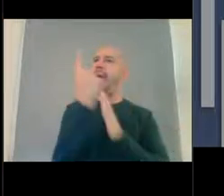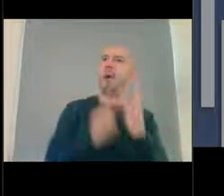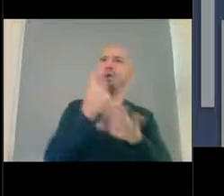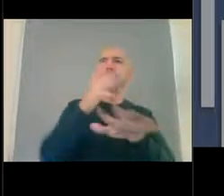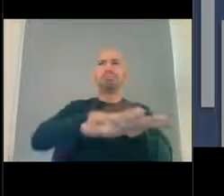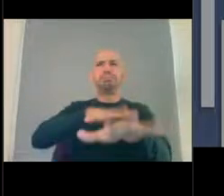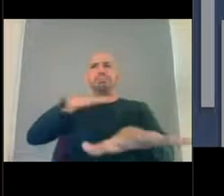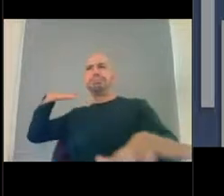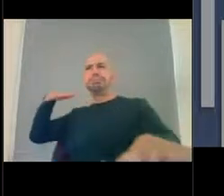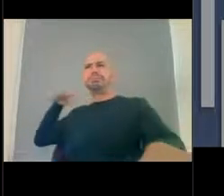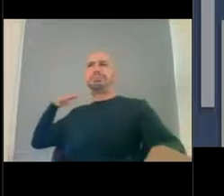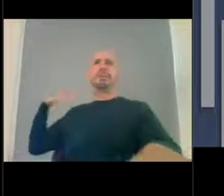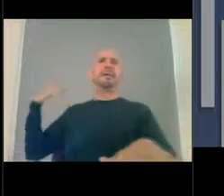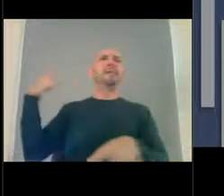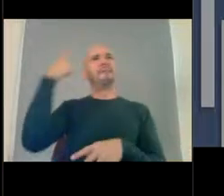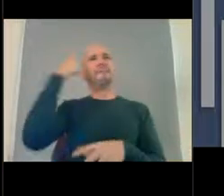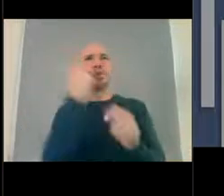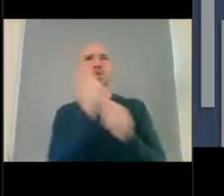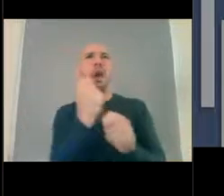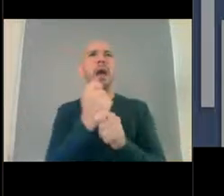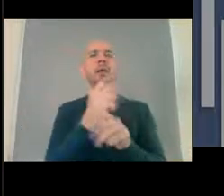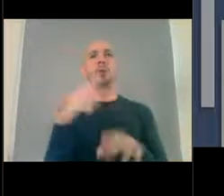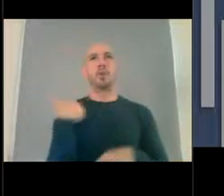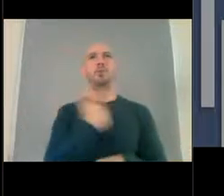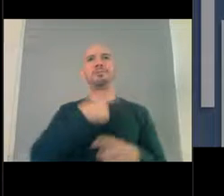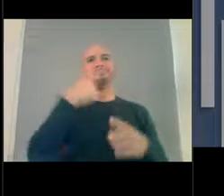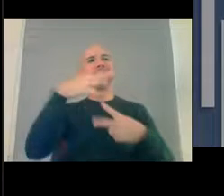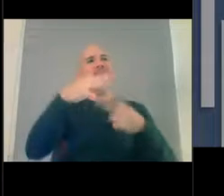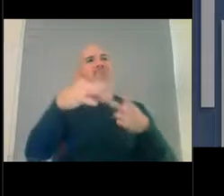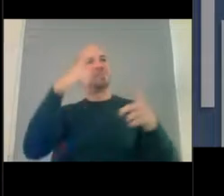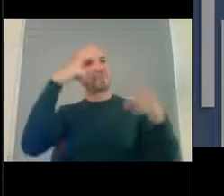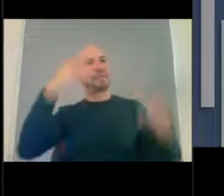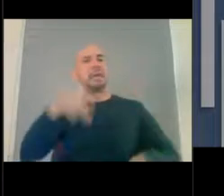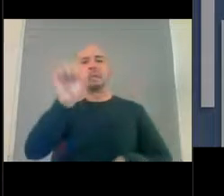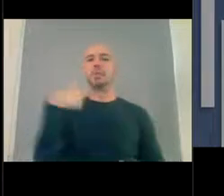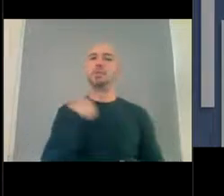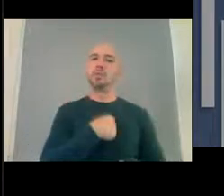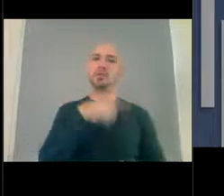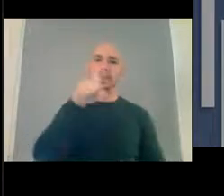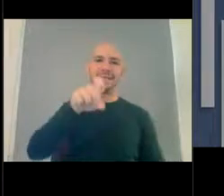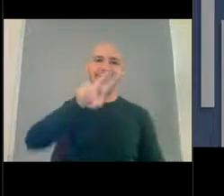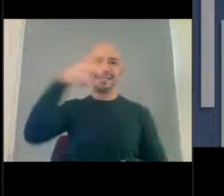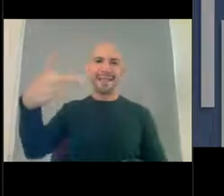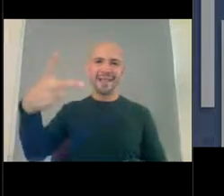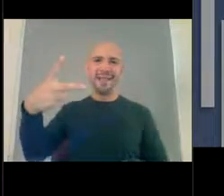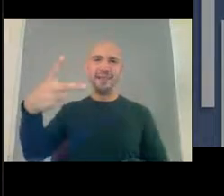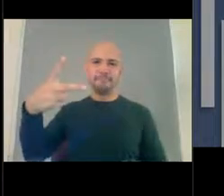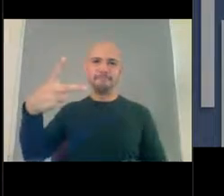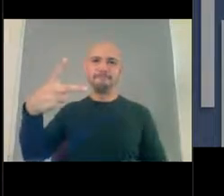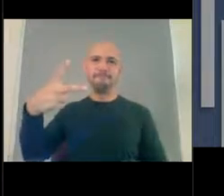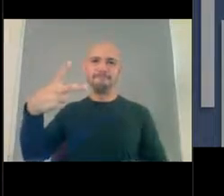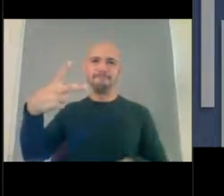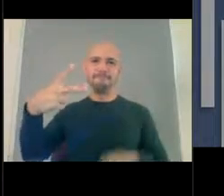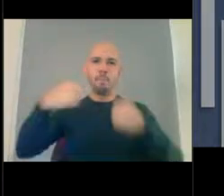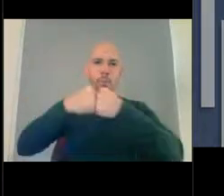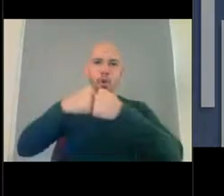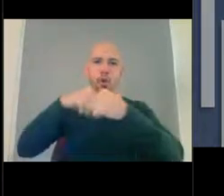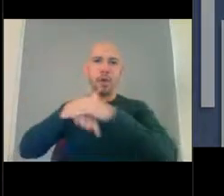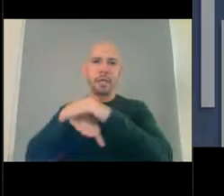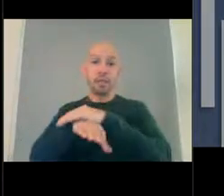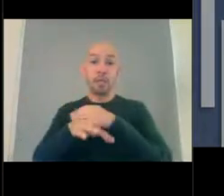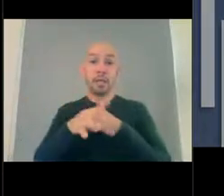we certainly need another port of entry and so it's been a huge huge collective